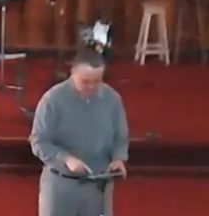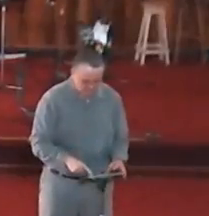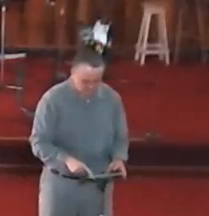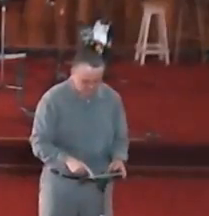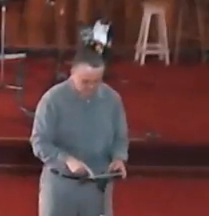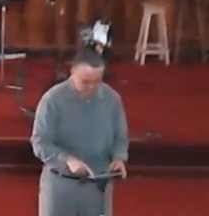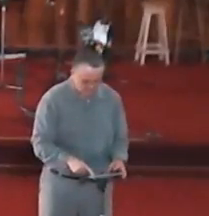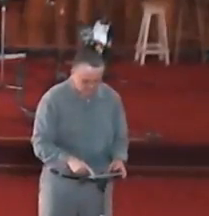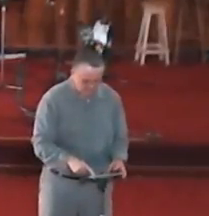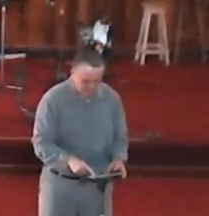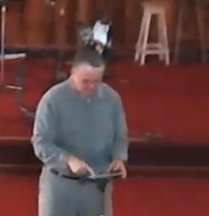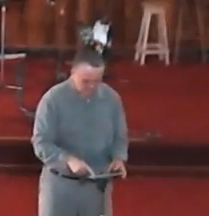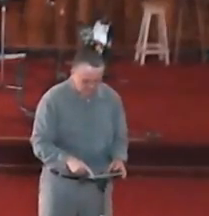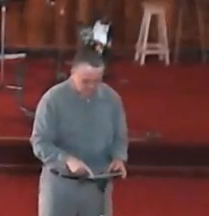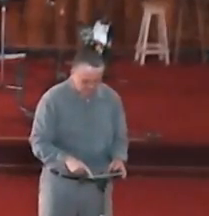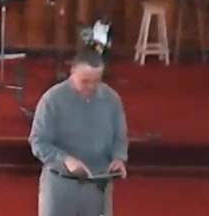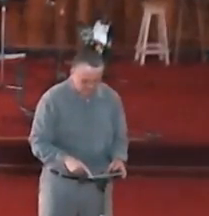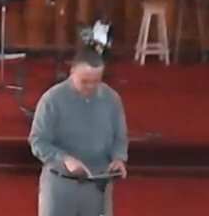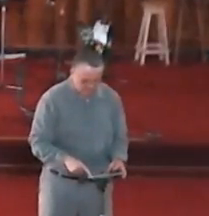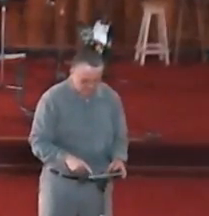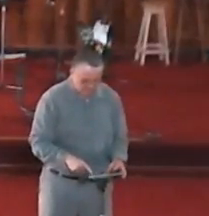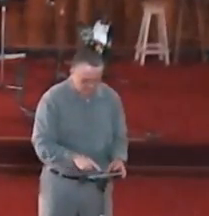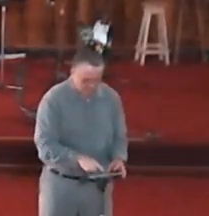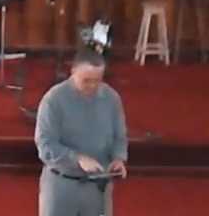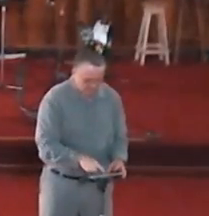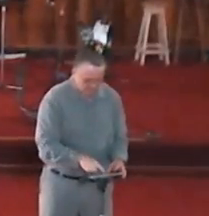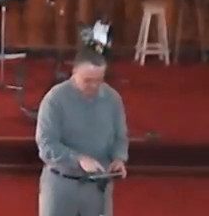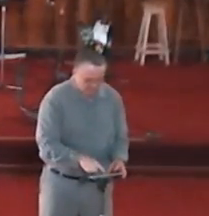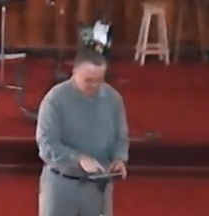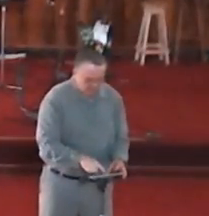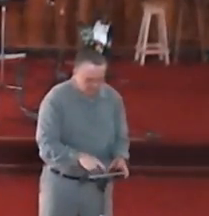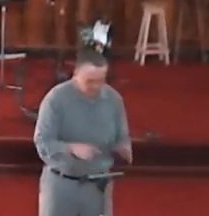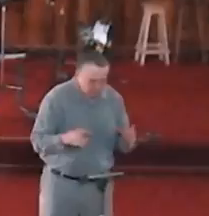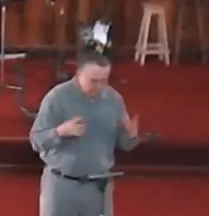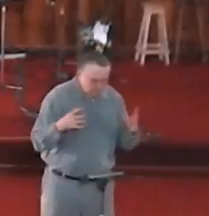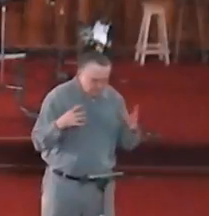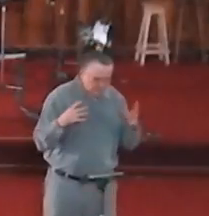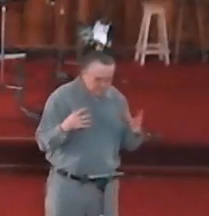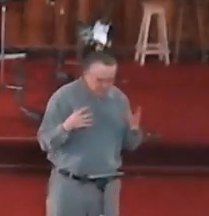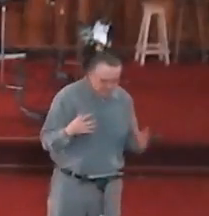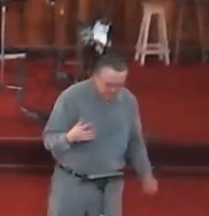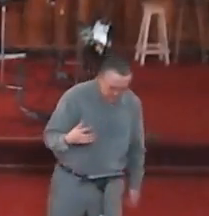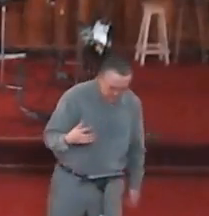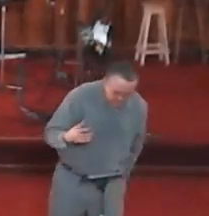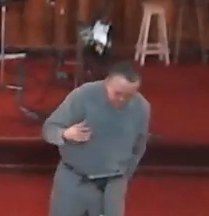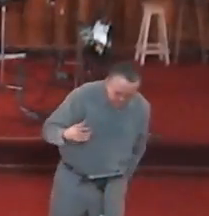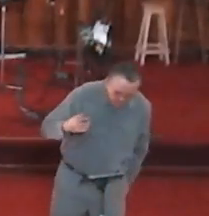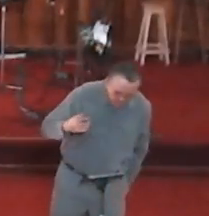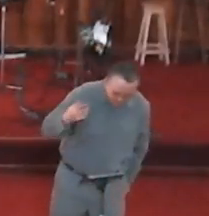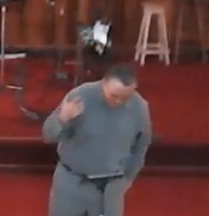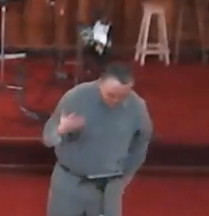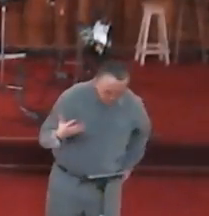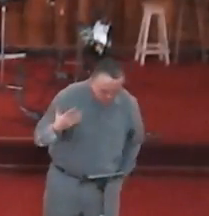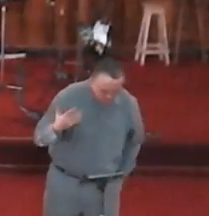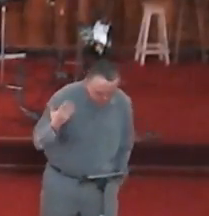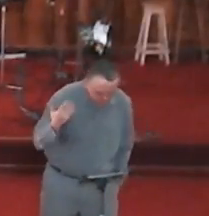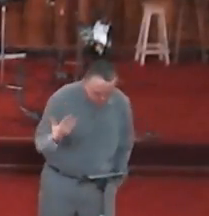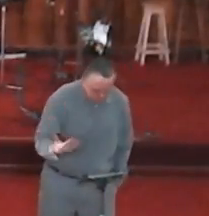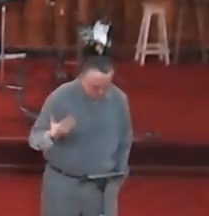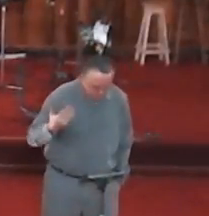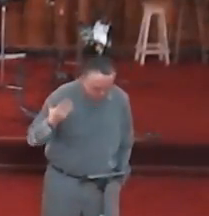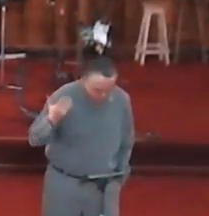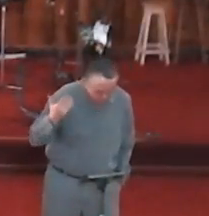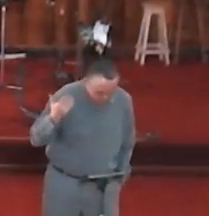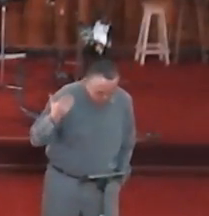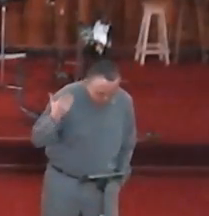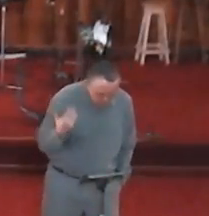to reconcile with his former mission team members. La lengua inspirada de Bernabé conversó,